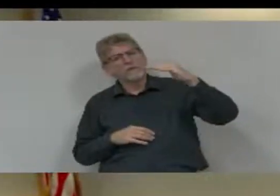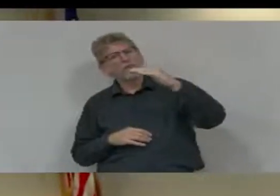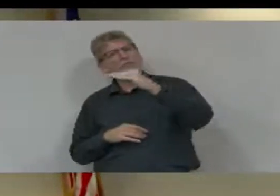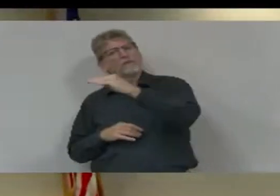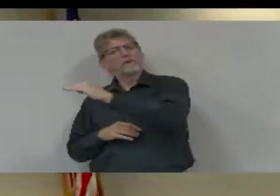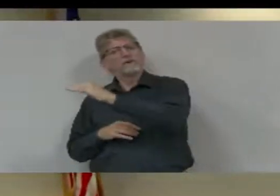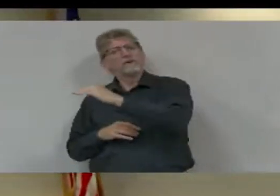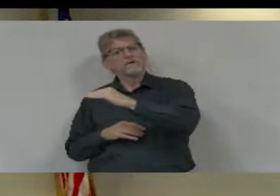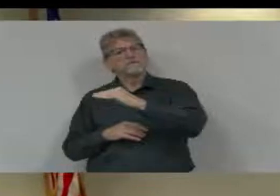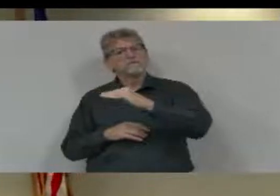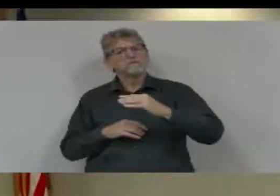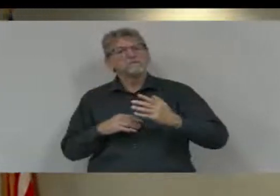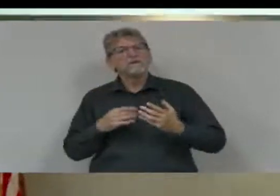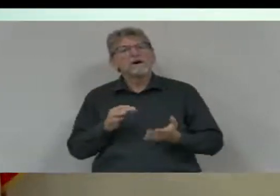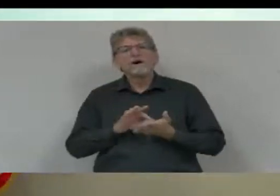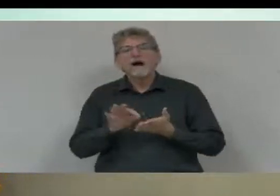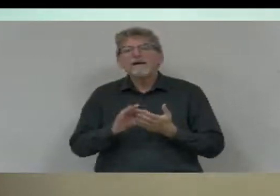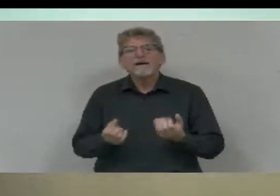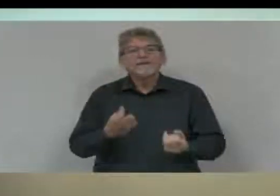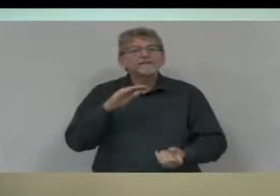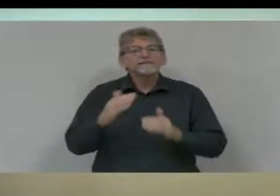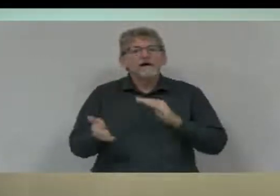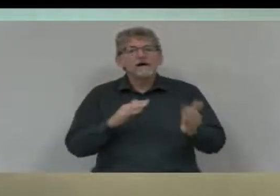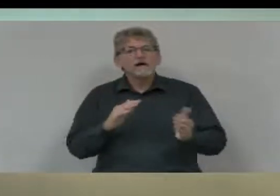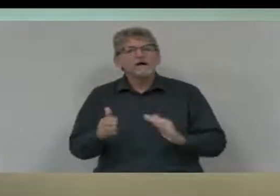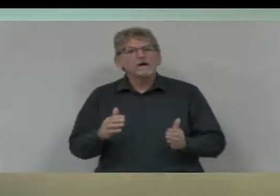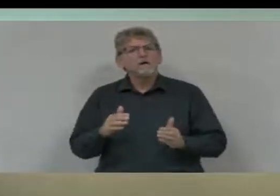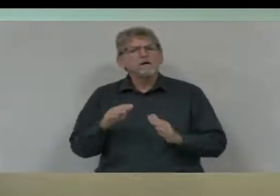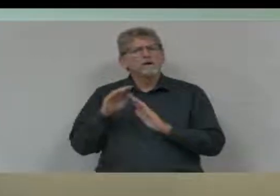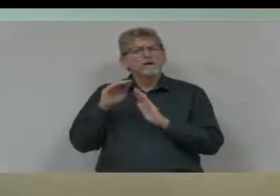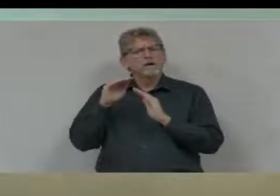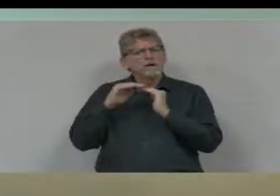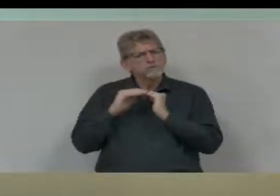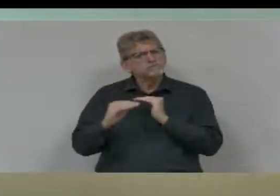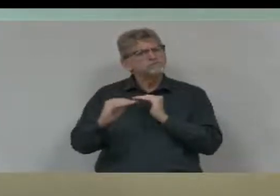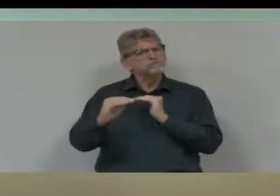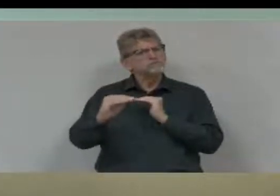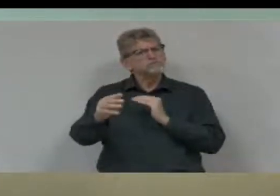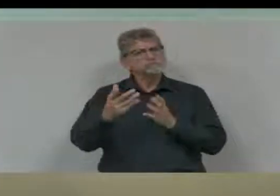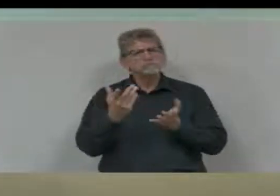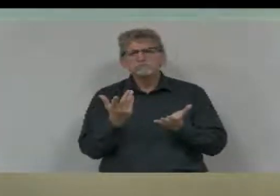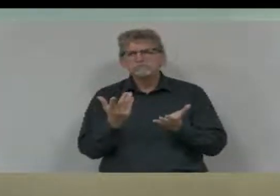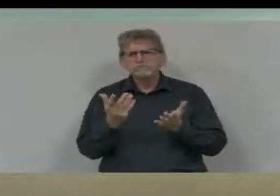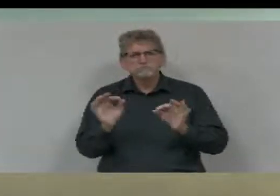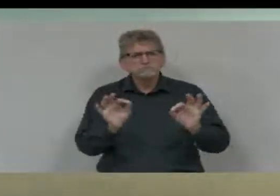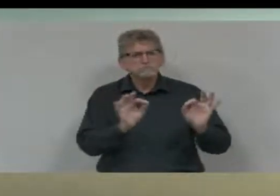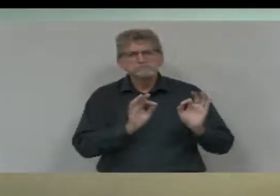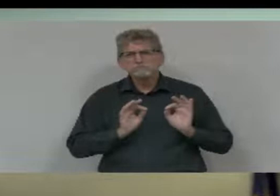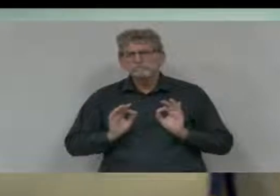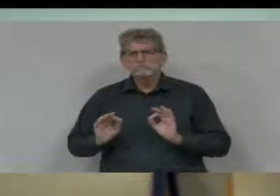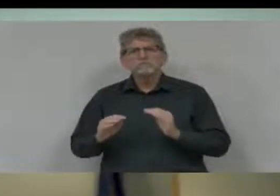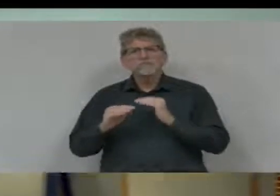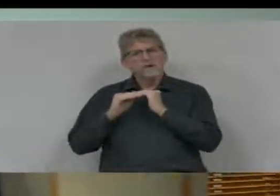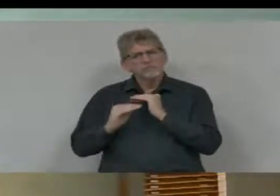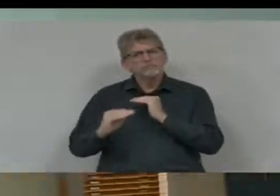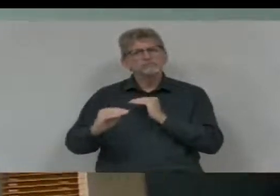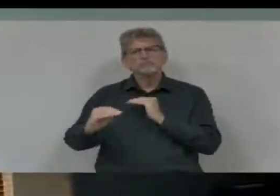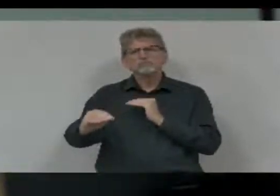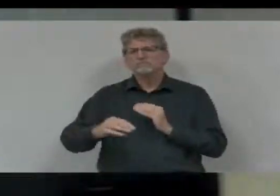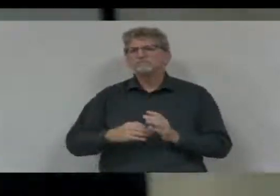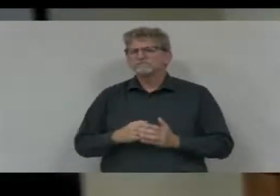deaths due to COVID-19 has recently plateaued and has remained fairly flat for the last several weeks.